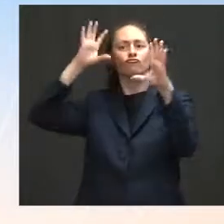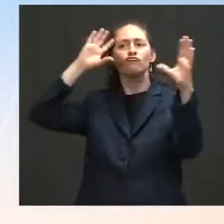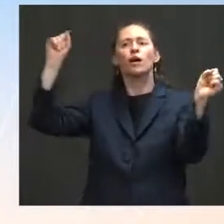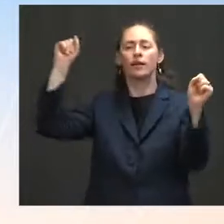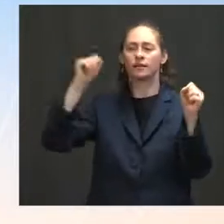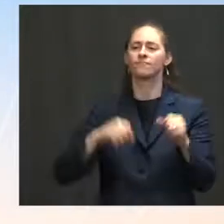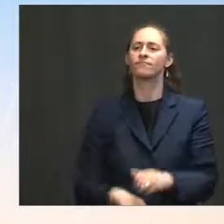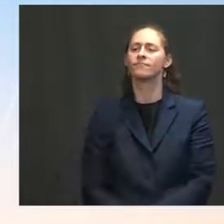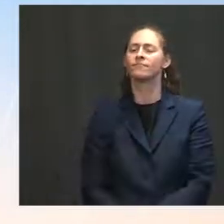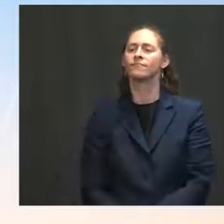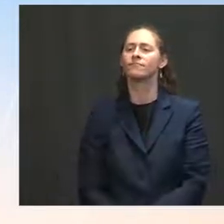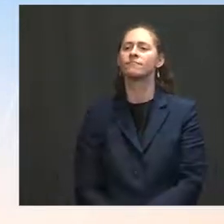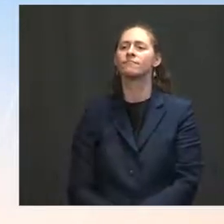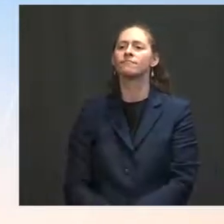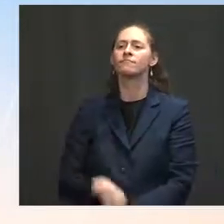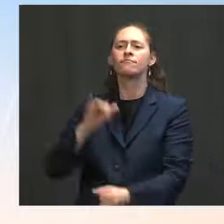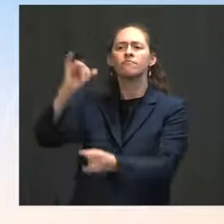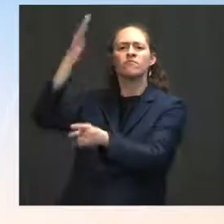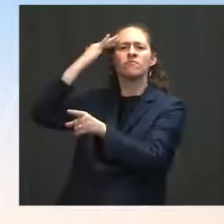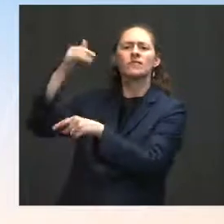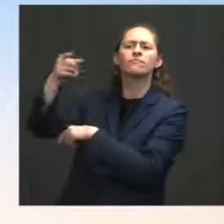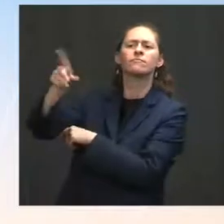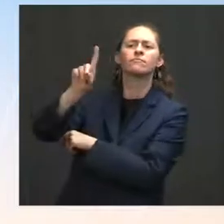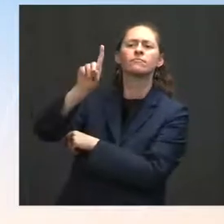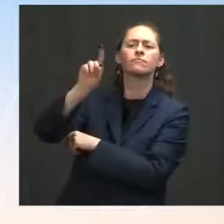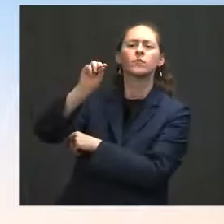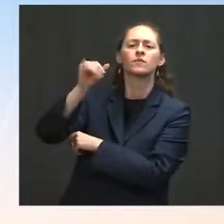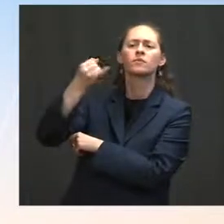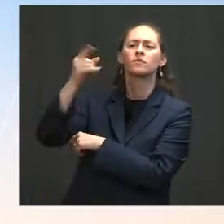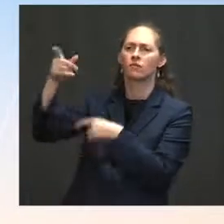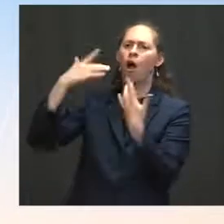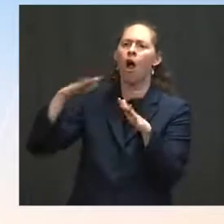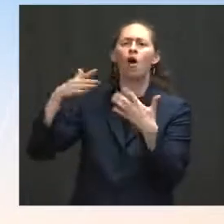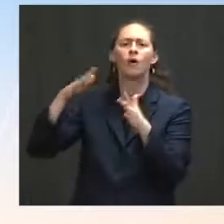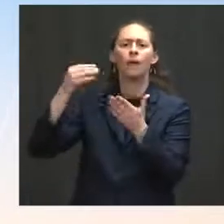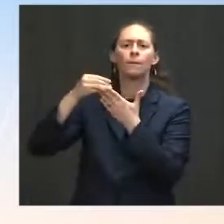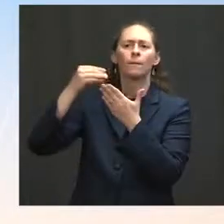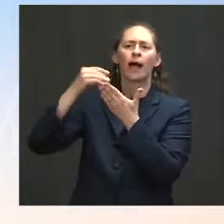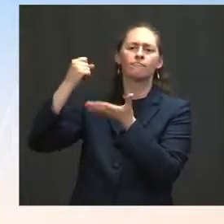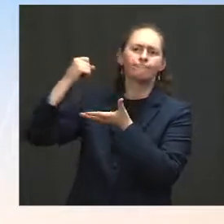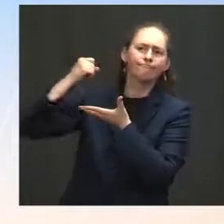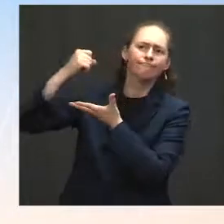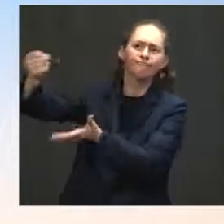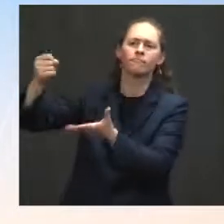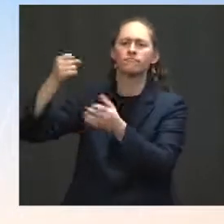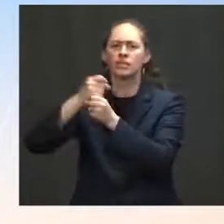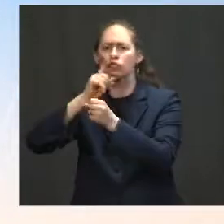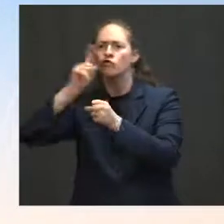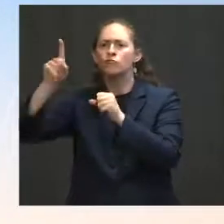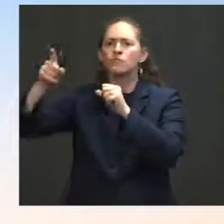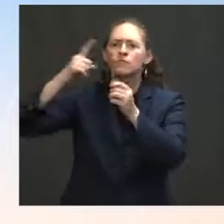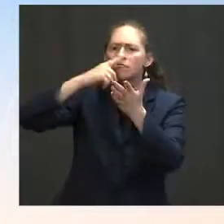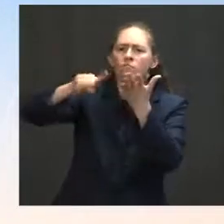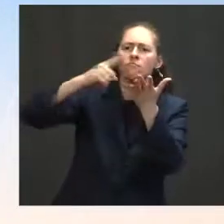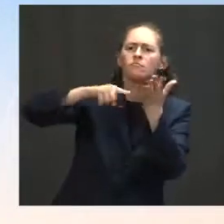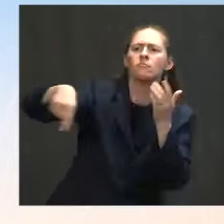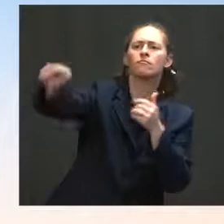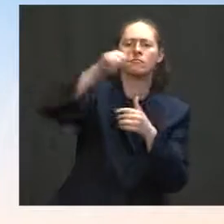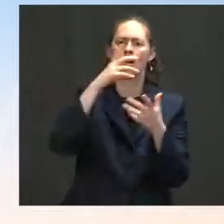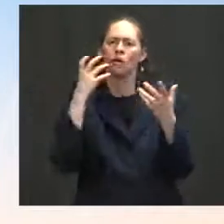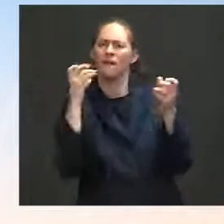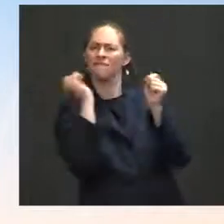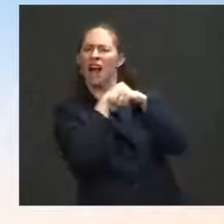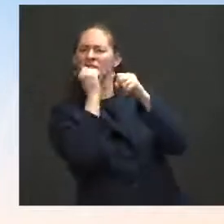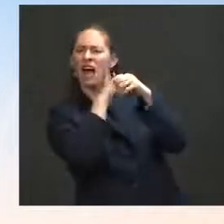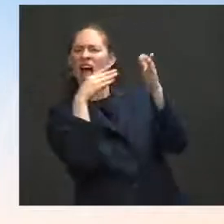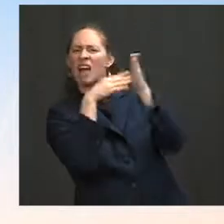already taken action to double the funding and support around the country to fighting voter laws and fighting voter suppression. That's why